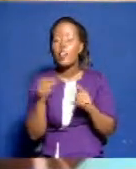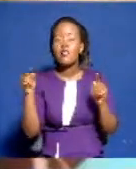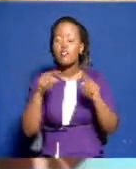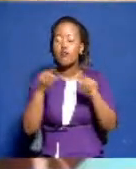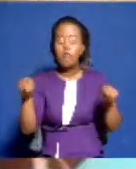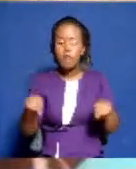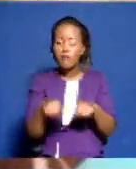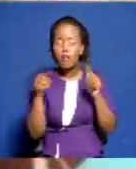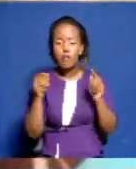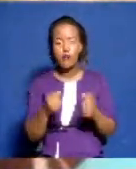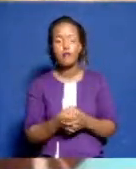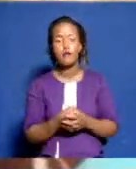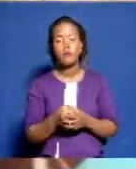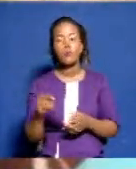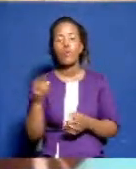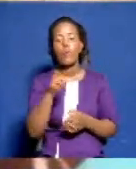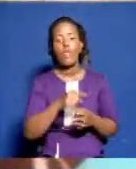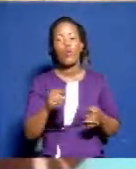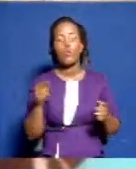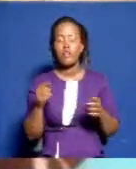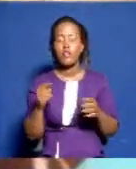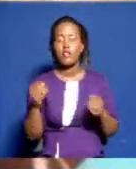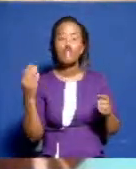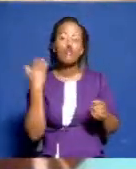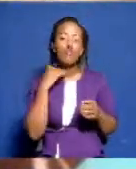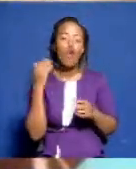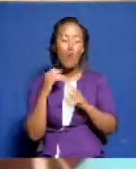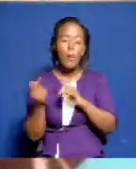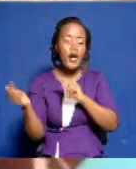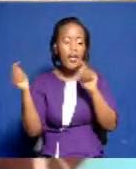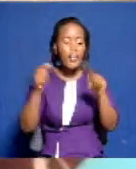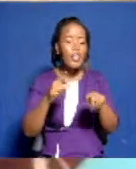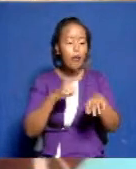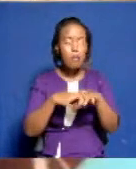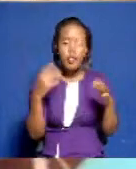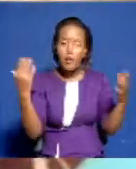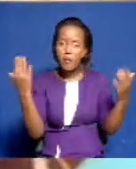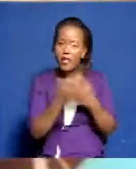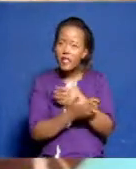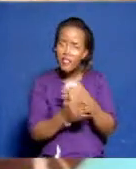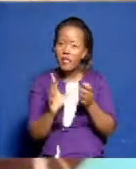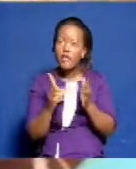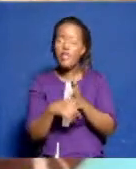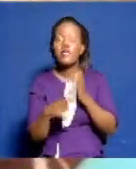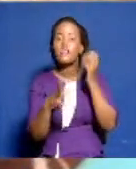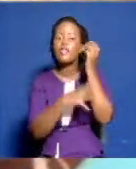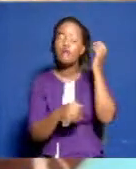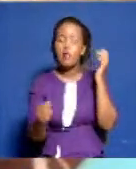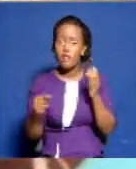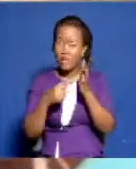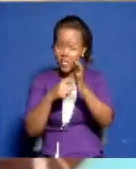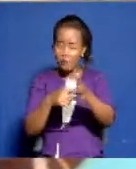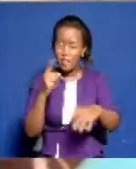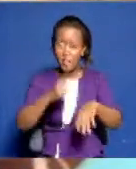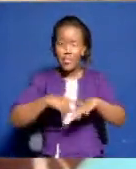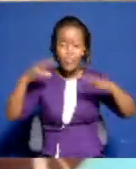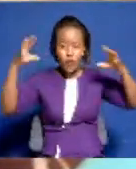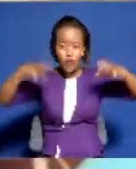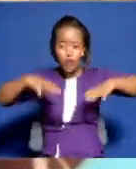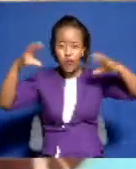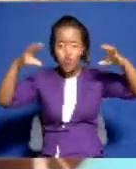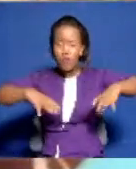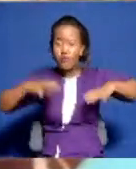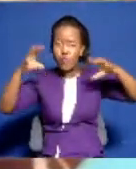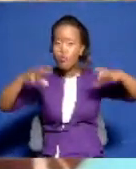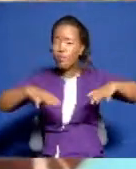They are coming at night and they are stealing, especially the time when it is raining. When it